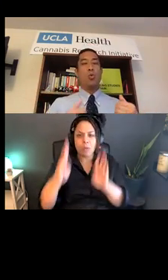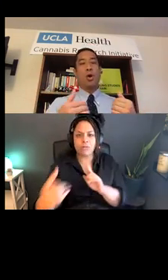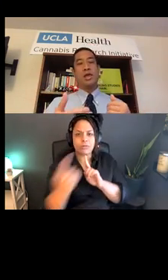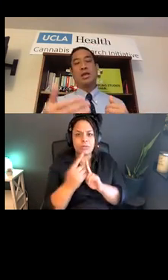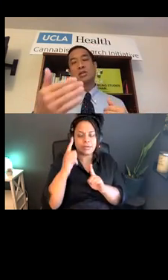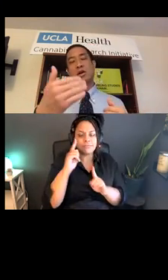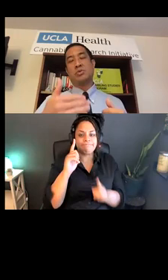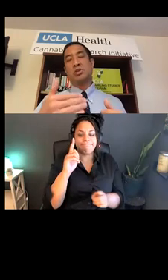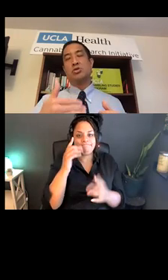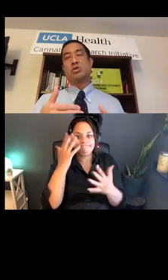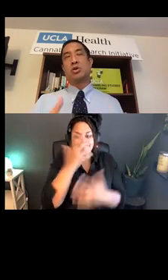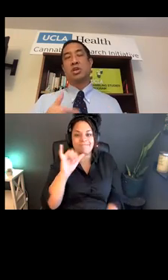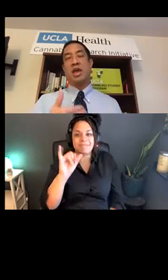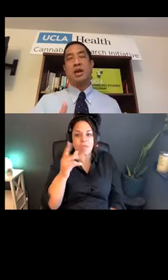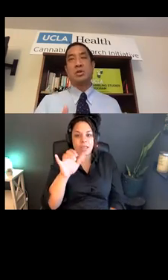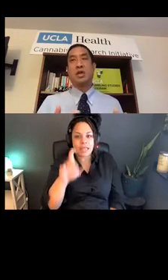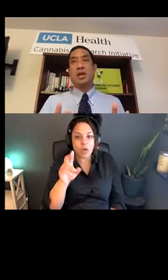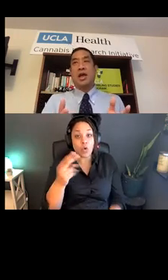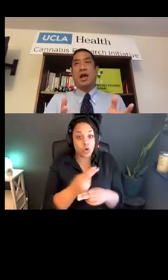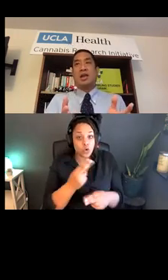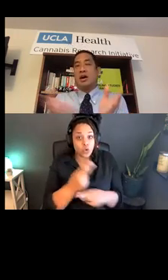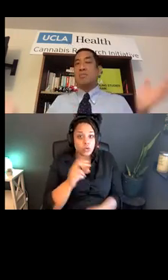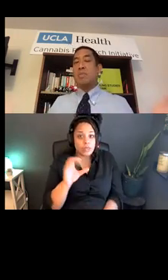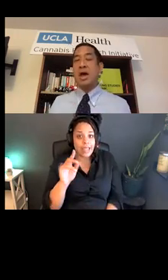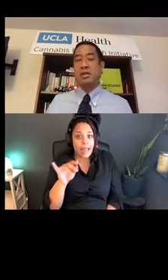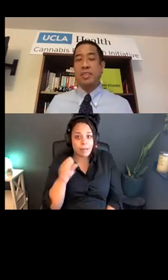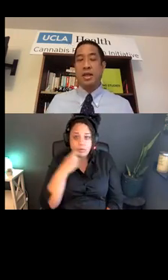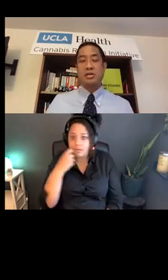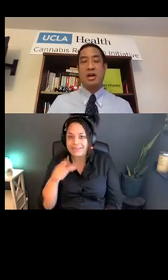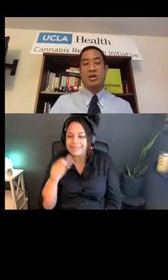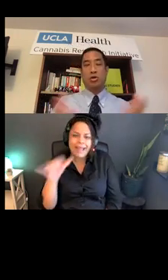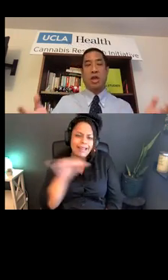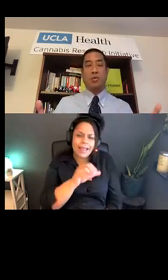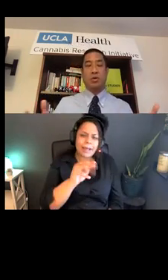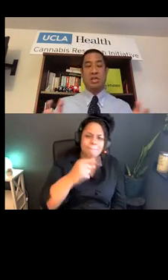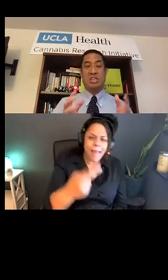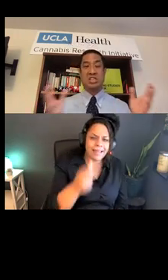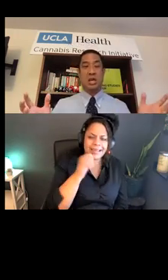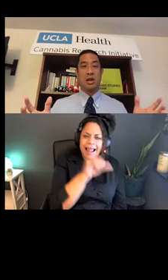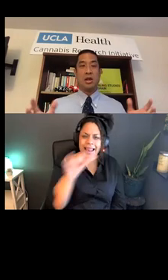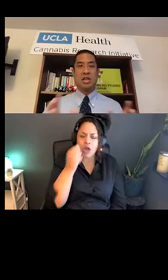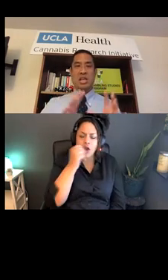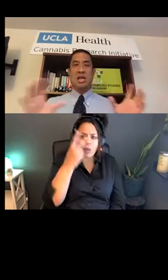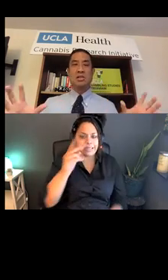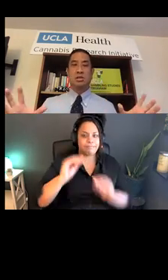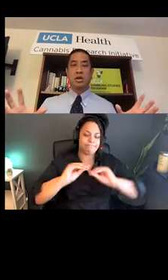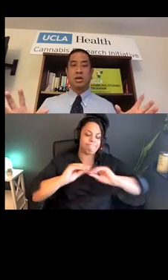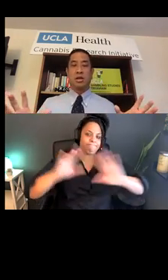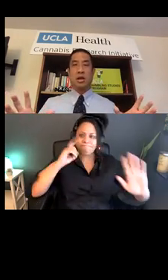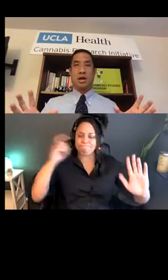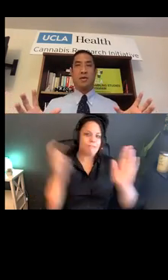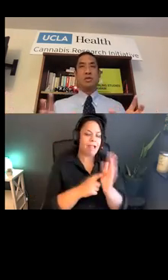or with a substance use disorder to cannabis, it's not like meth. It's not like cocaine where you can see it